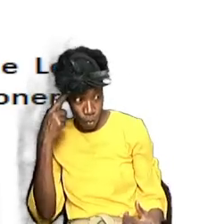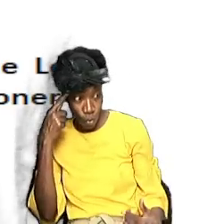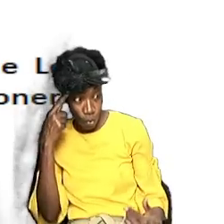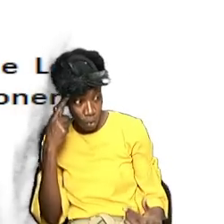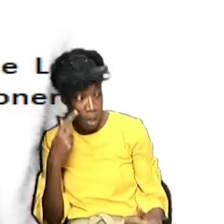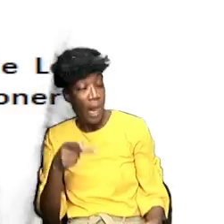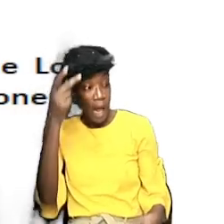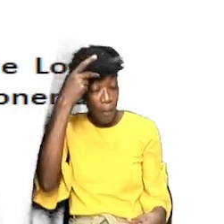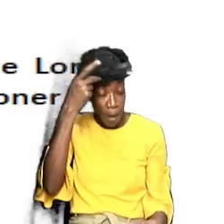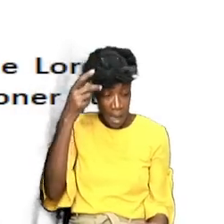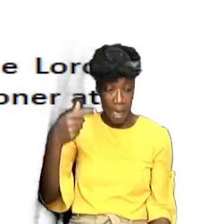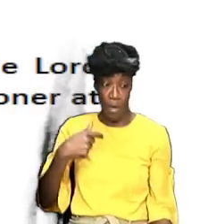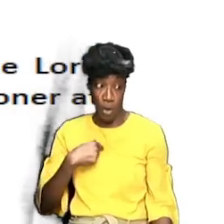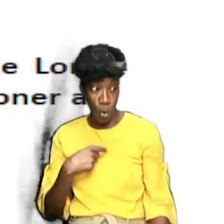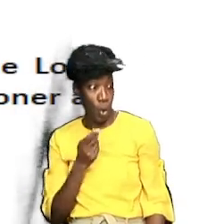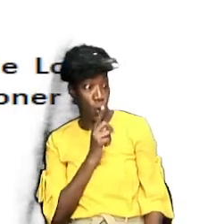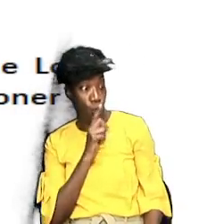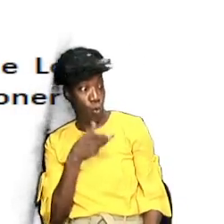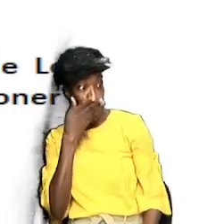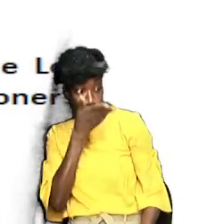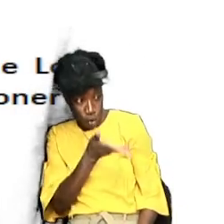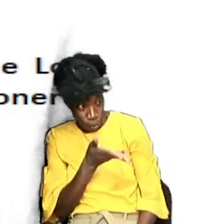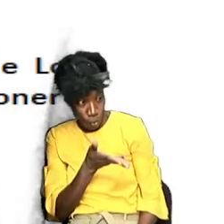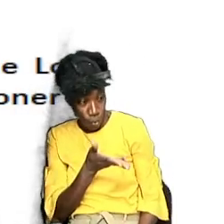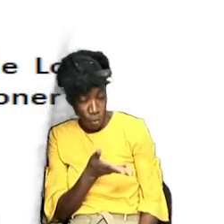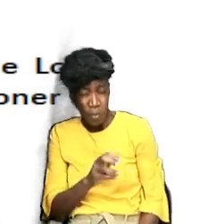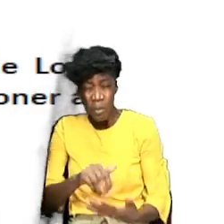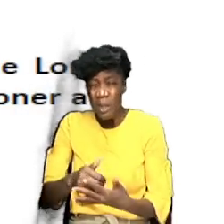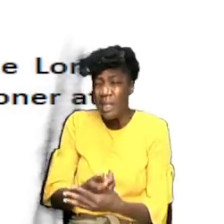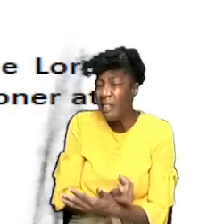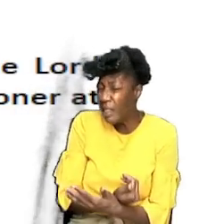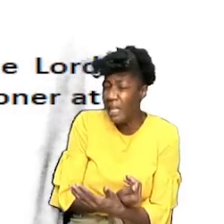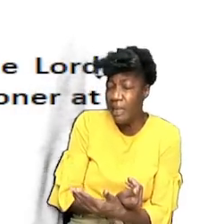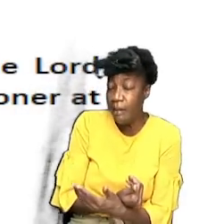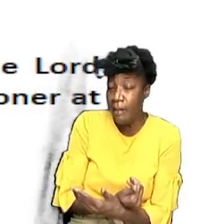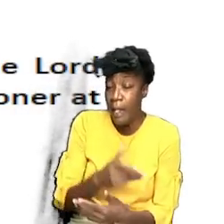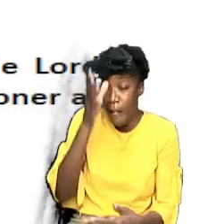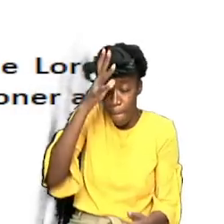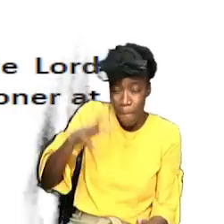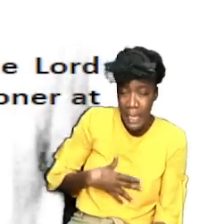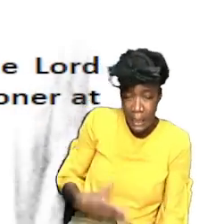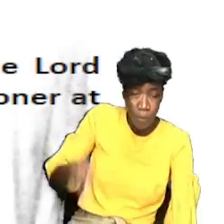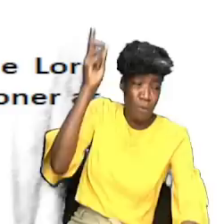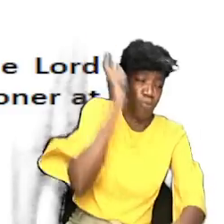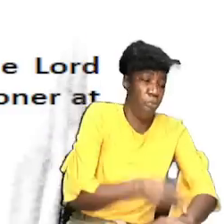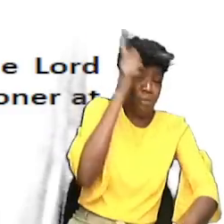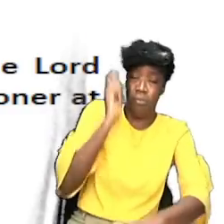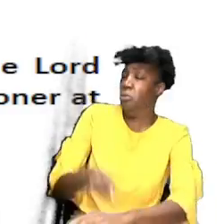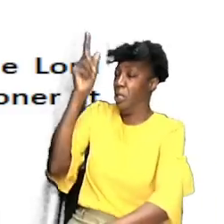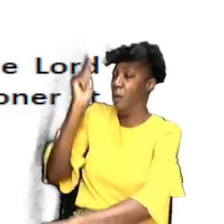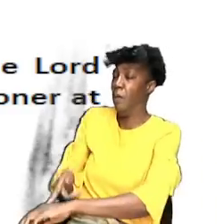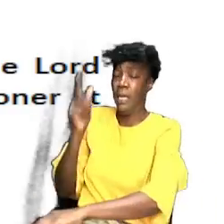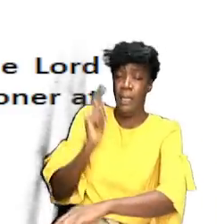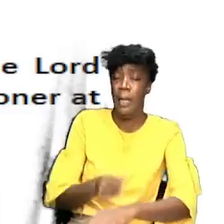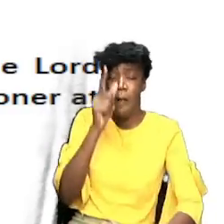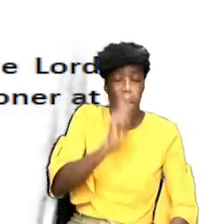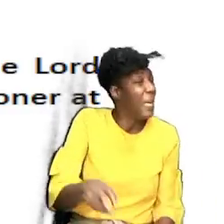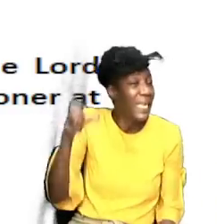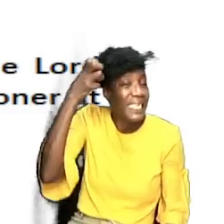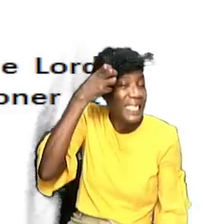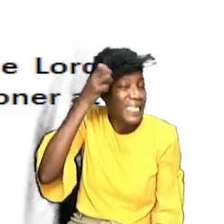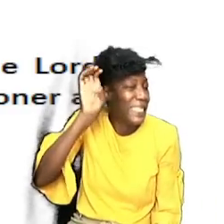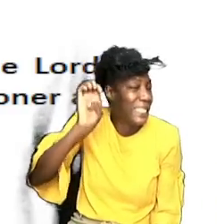you?" Praise God. And he said that these men got a good, fine beating, praise God, by these devils, praise